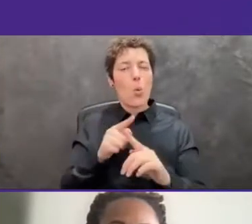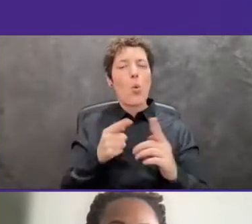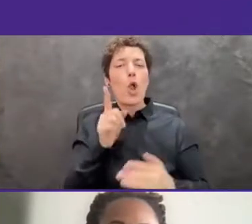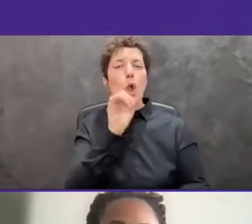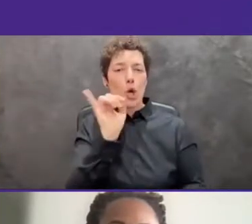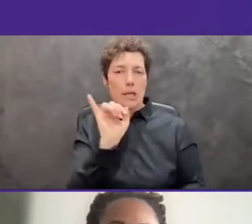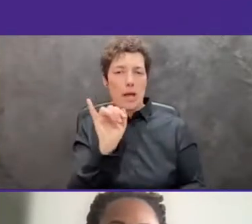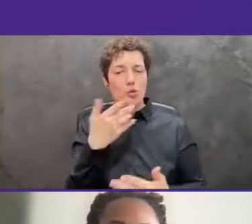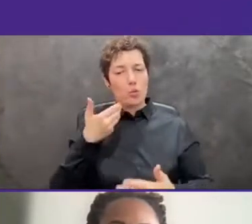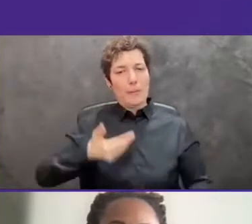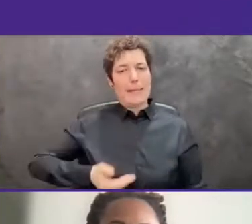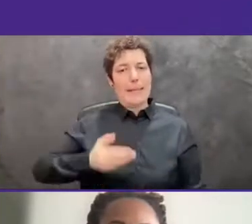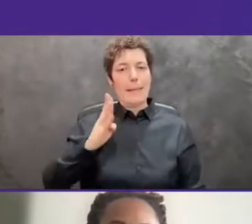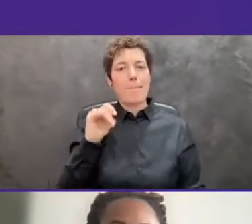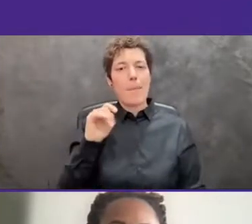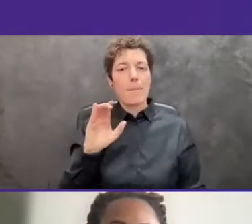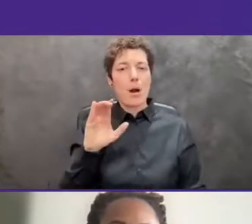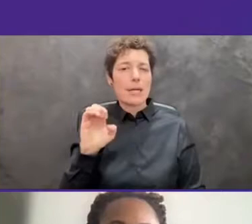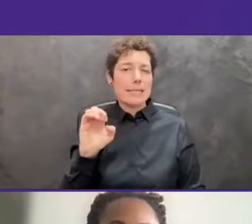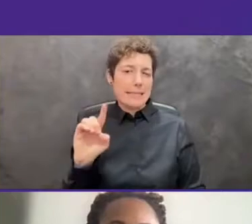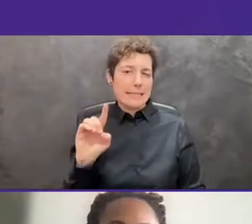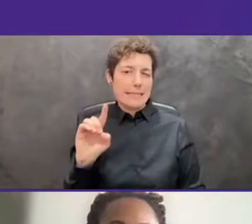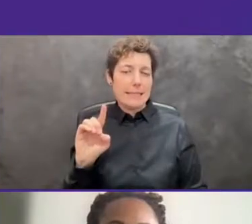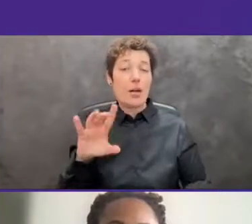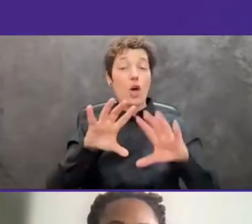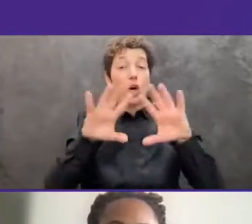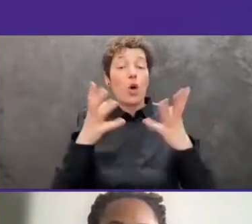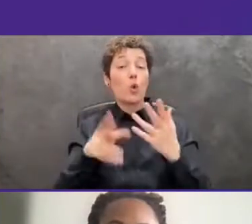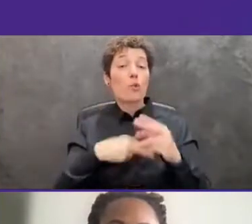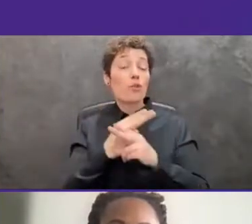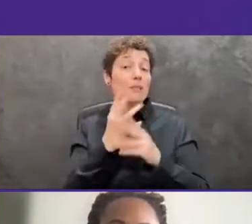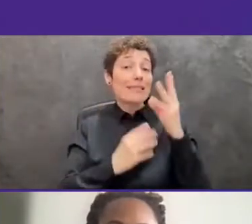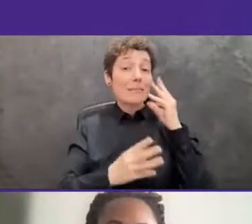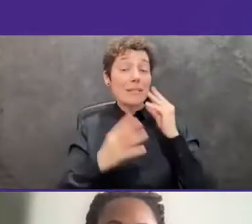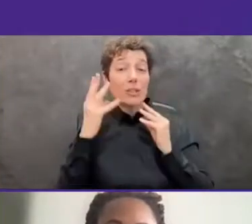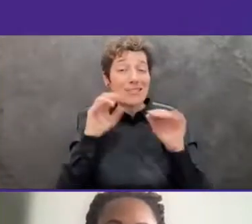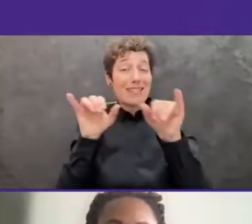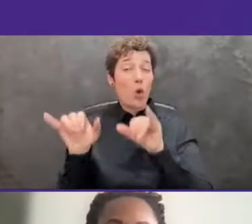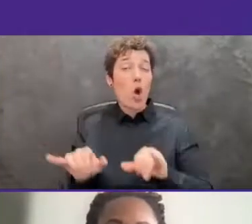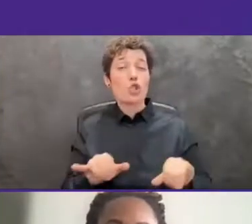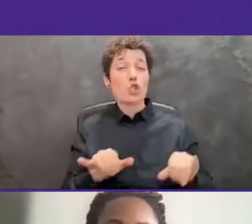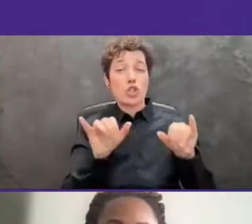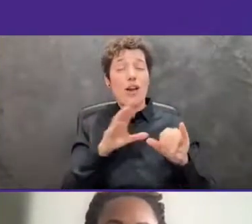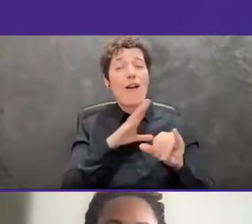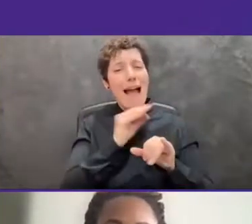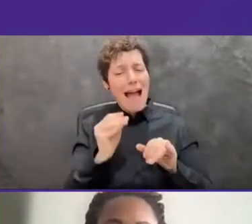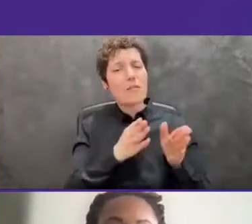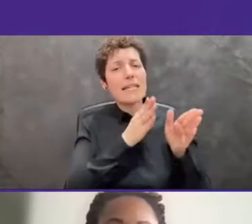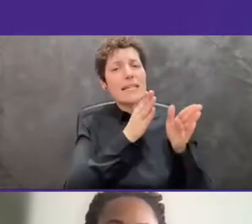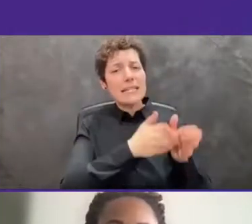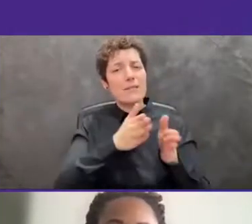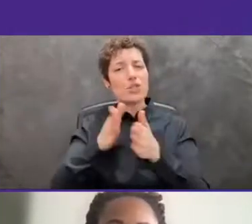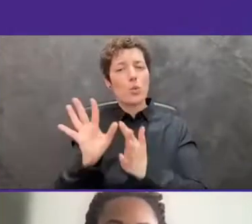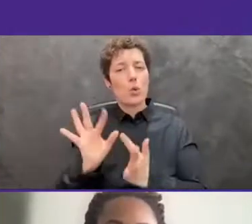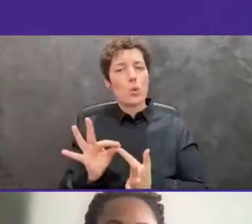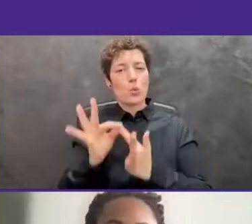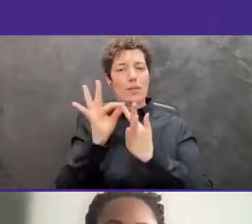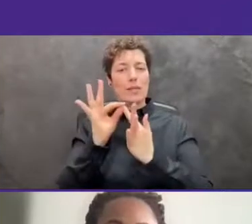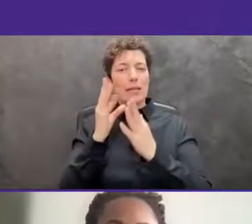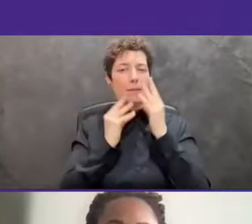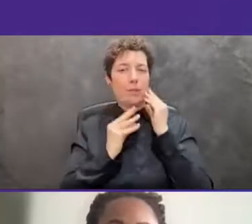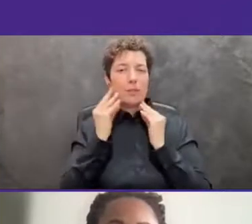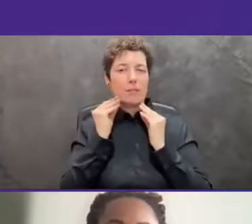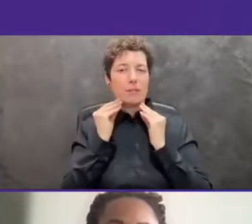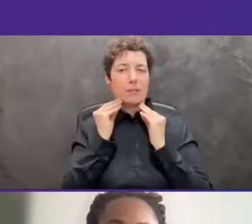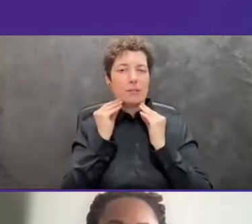the universal experiences, as well as the individual unique experiences. We also want to shed the light on